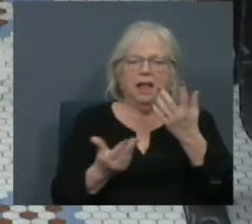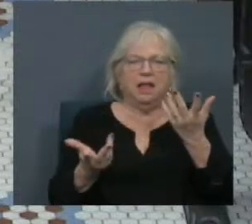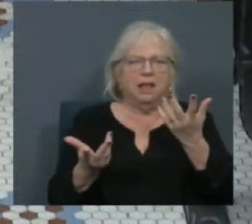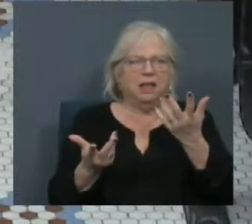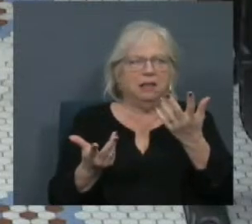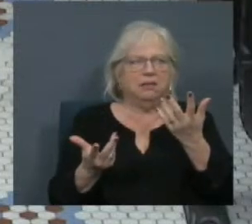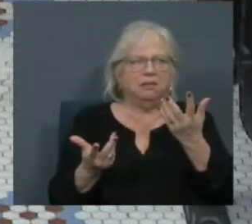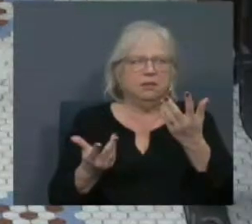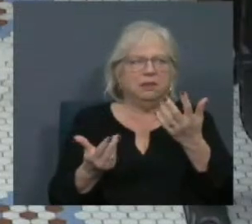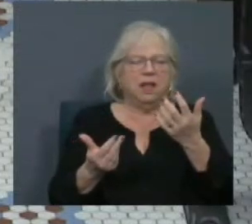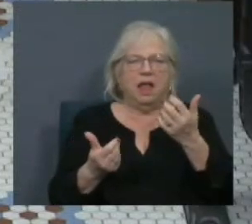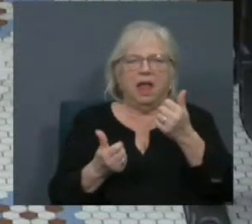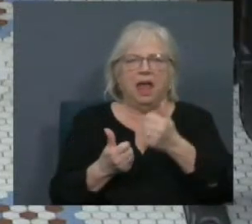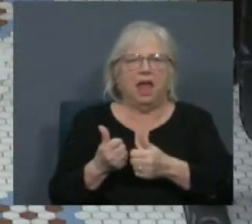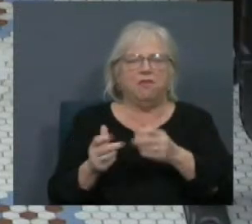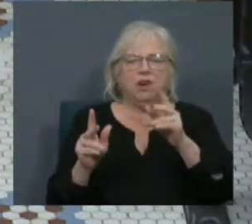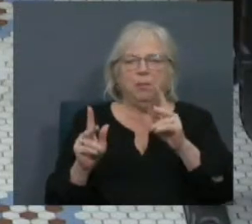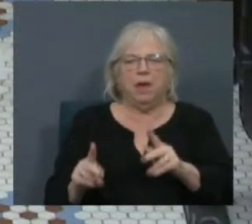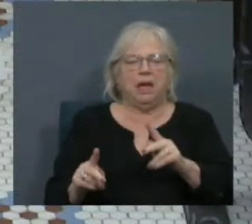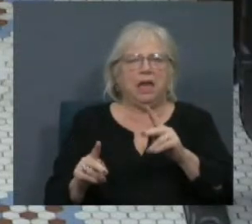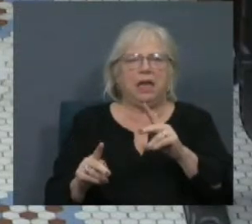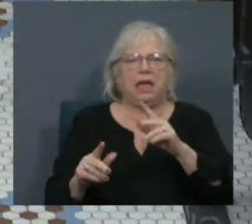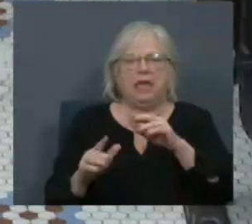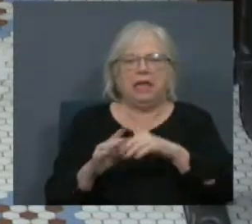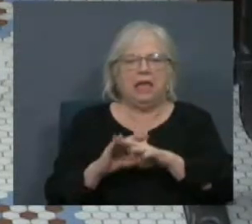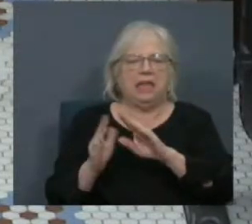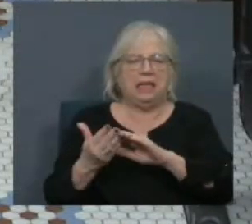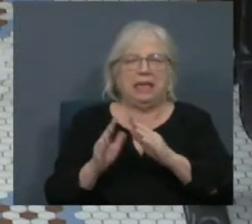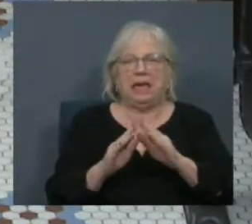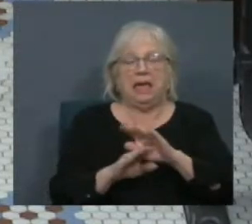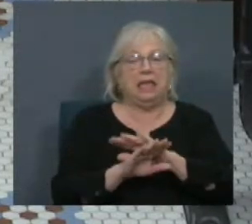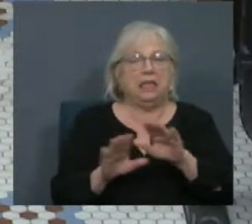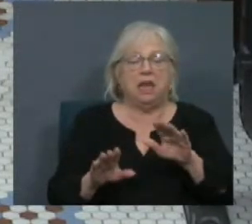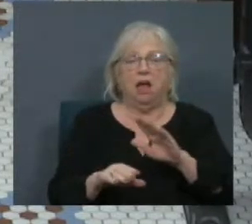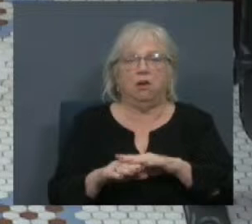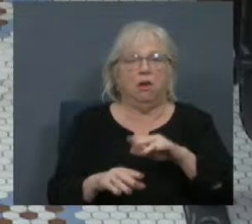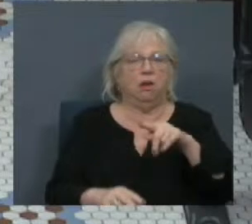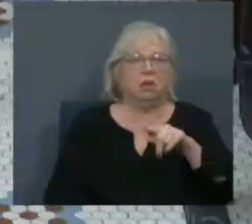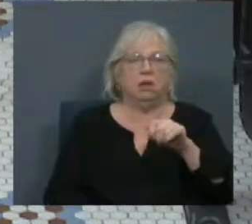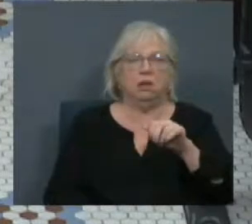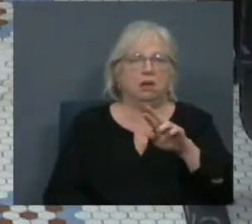Everybody in the city is not on parole.